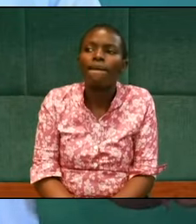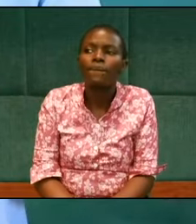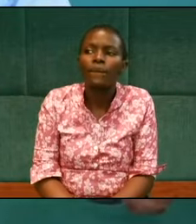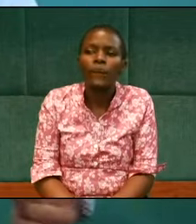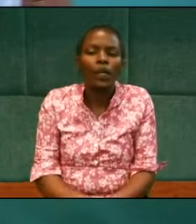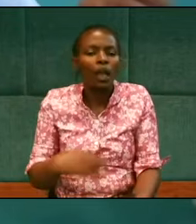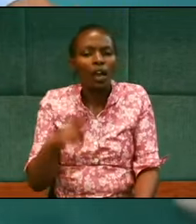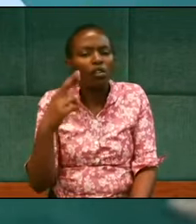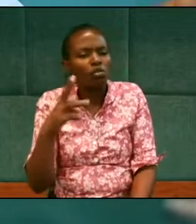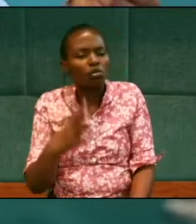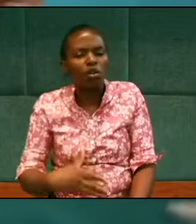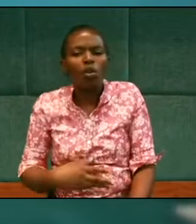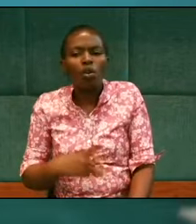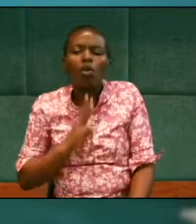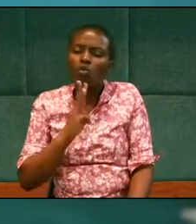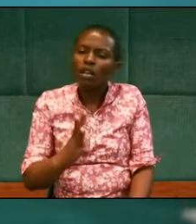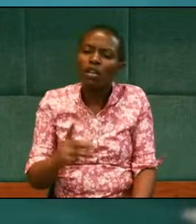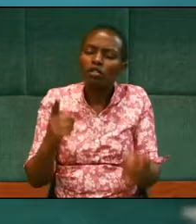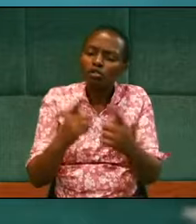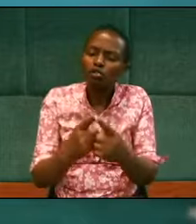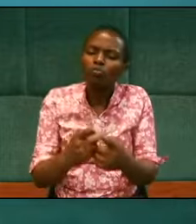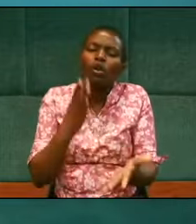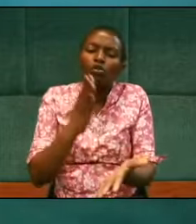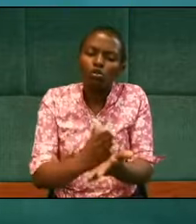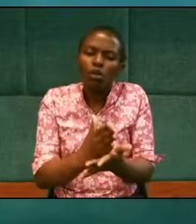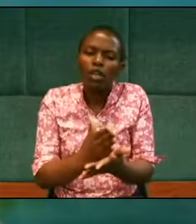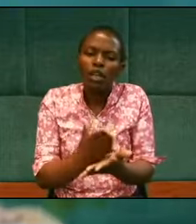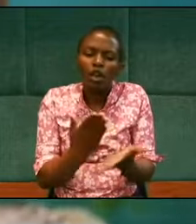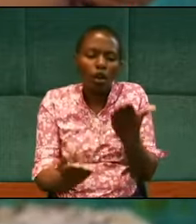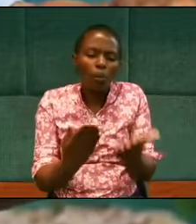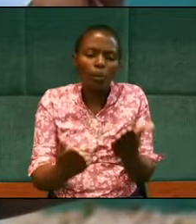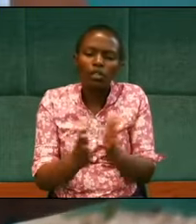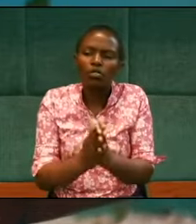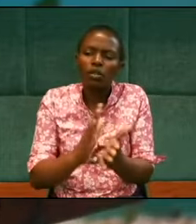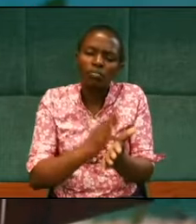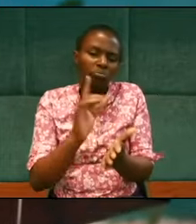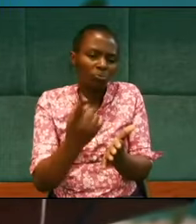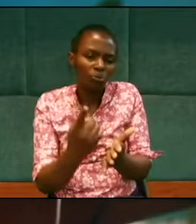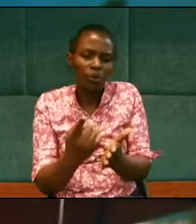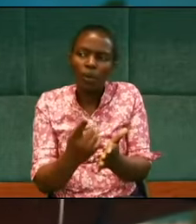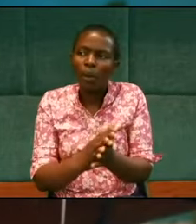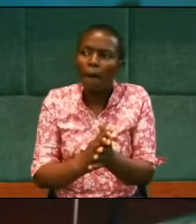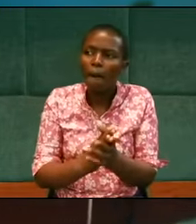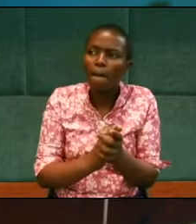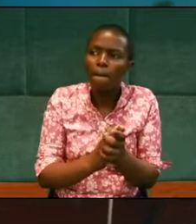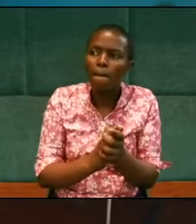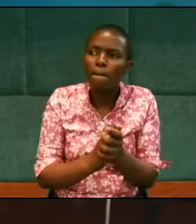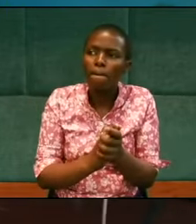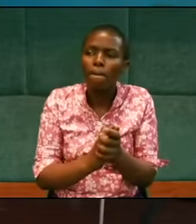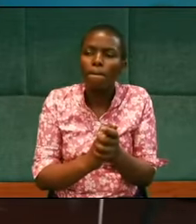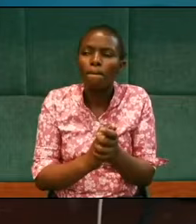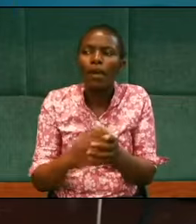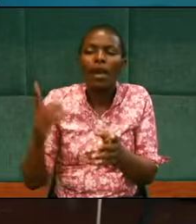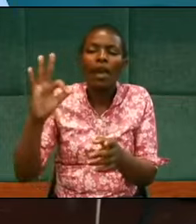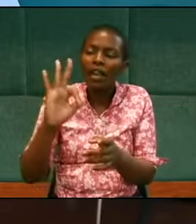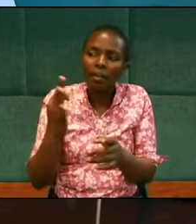Are you willing to mutually compliment somebody? Are you ready to multiply a godly legacy? The third